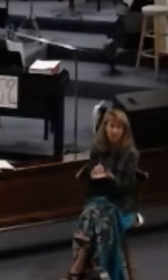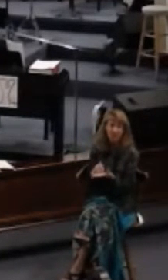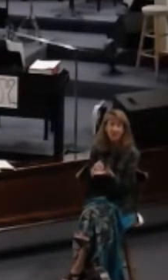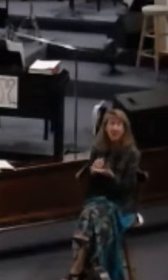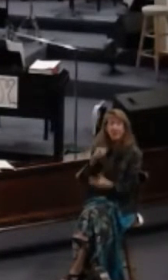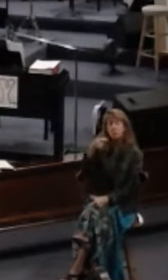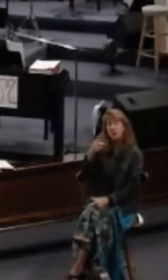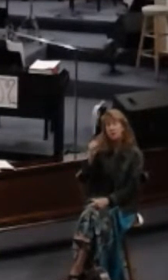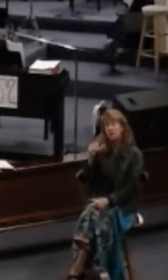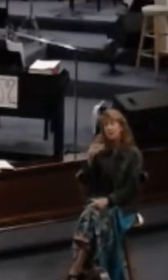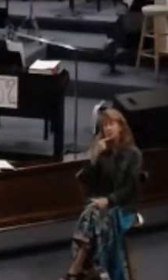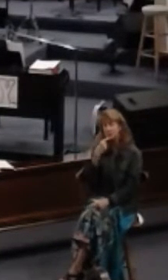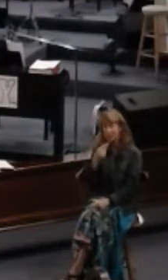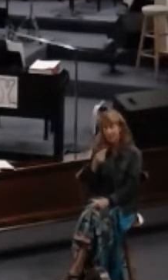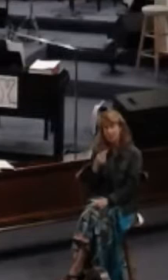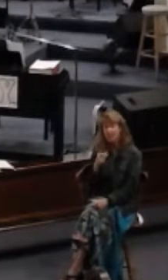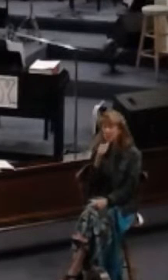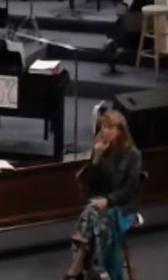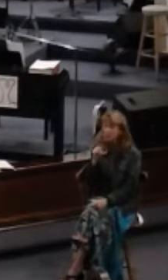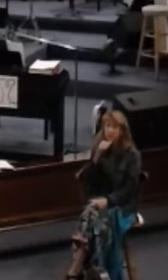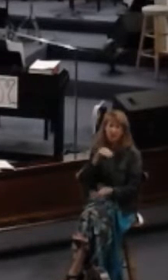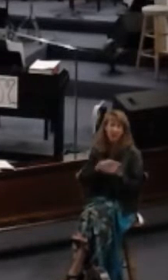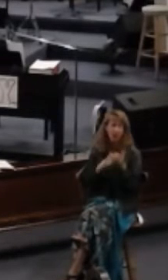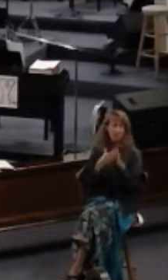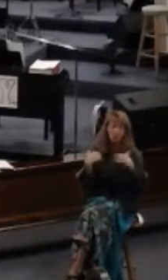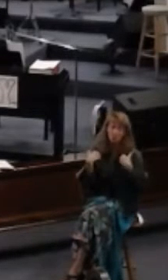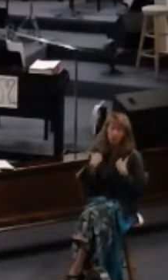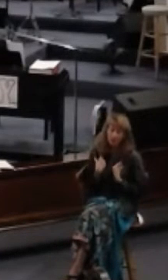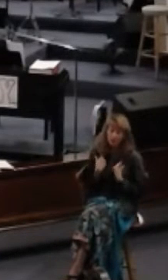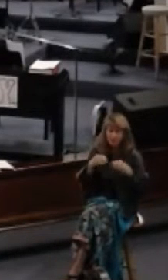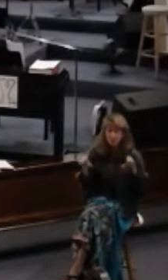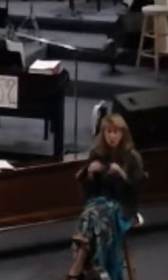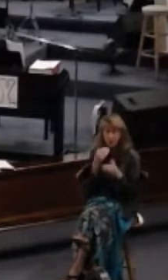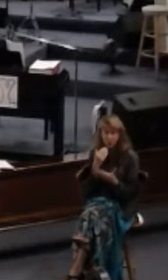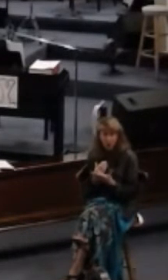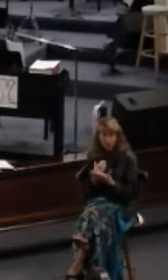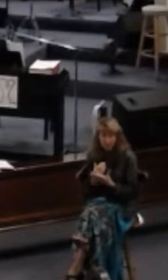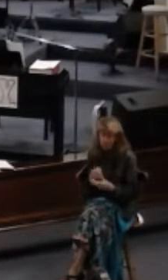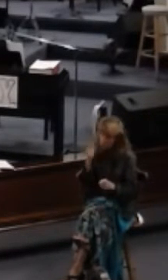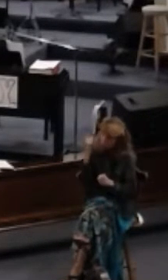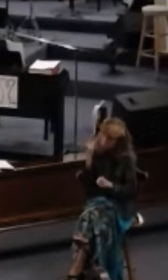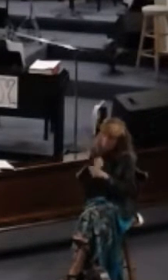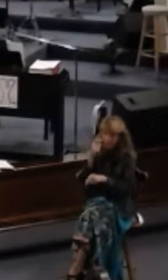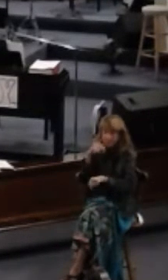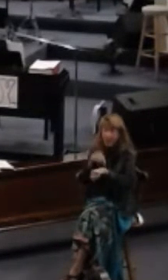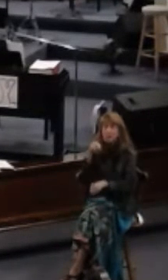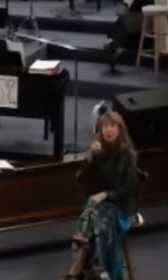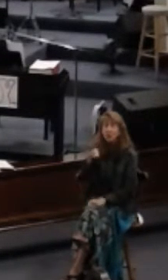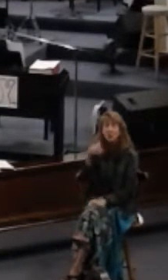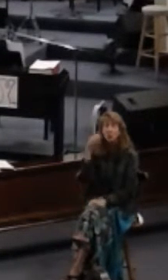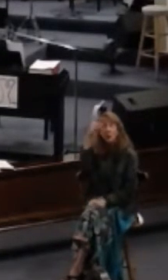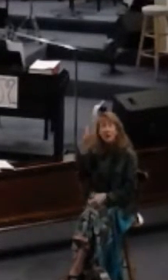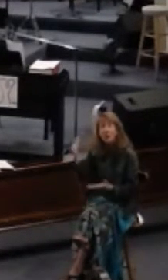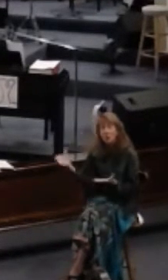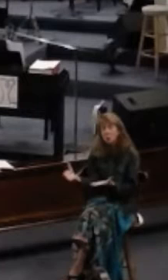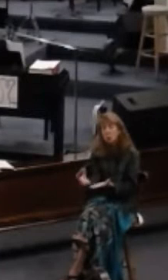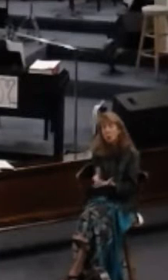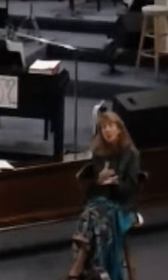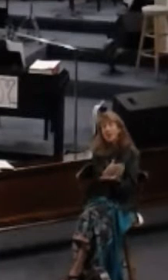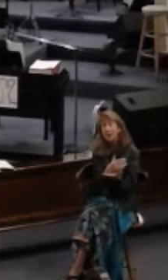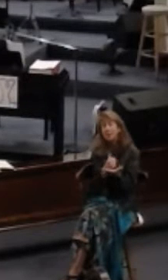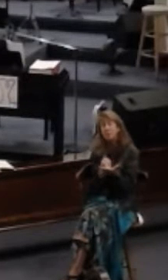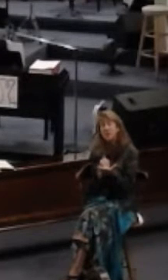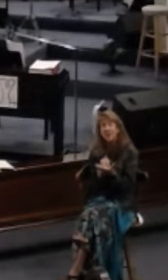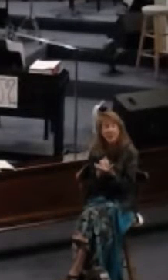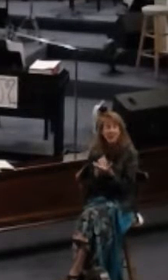tells us. It says, let us not become weary in doing good, for at the proper time we will reap a harvest if we do not give